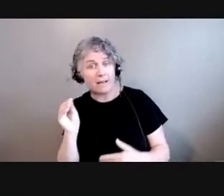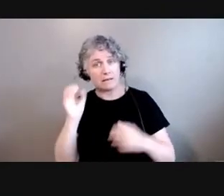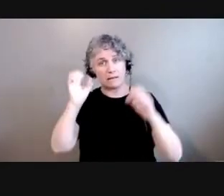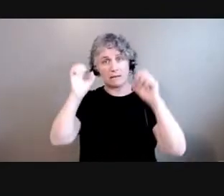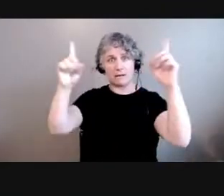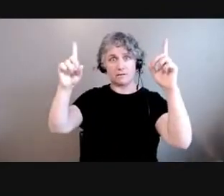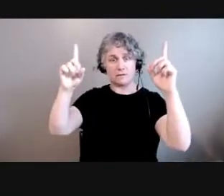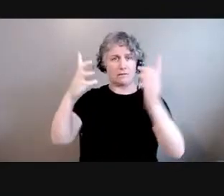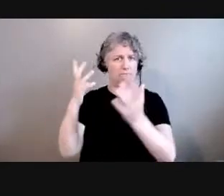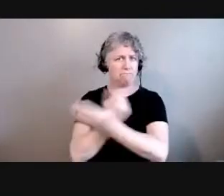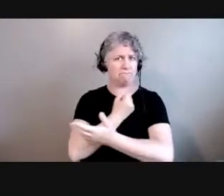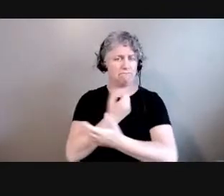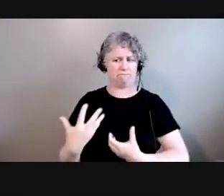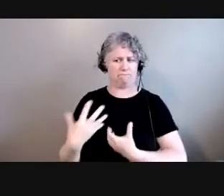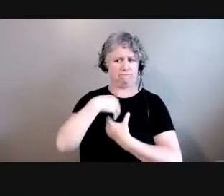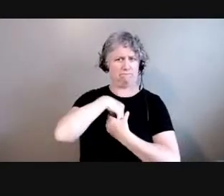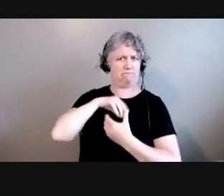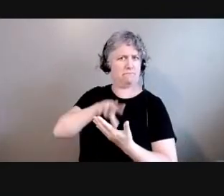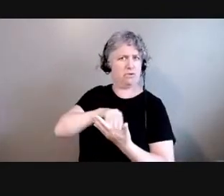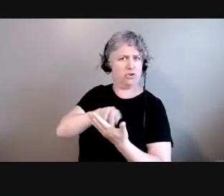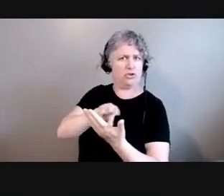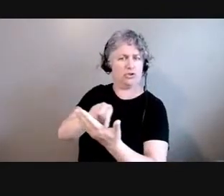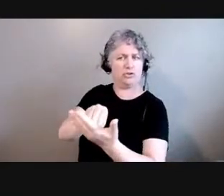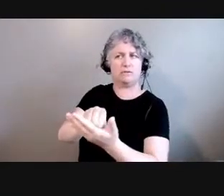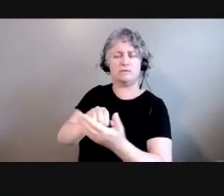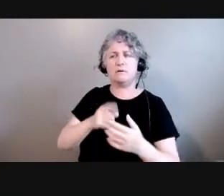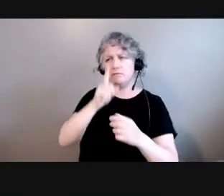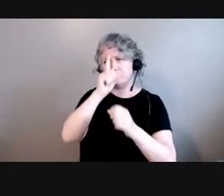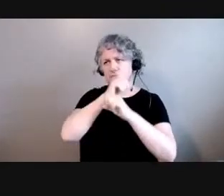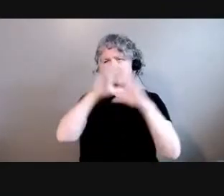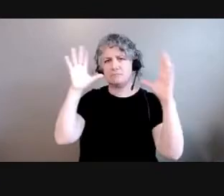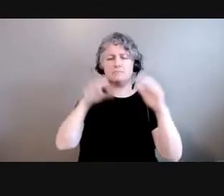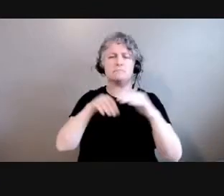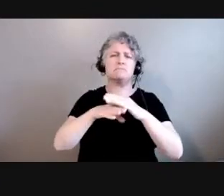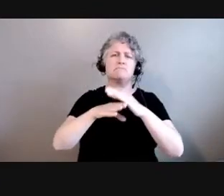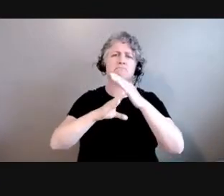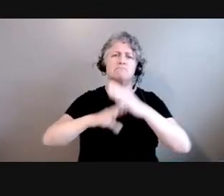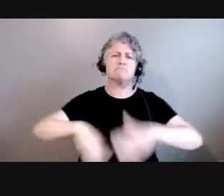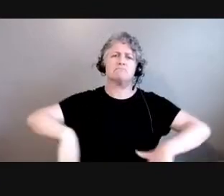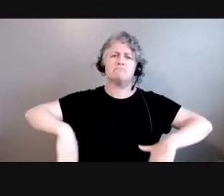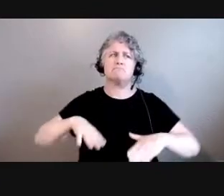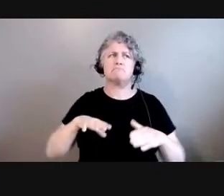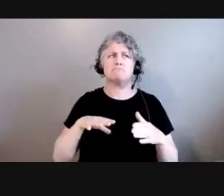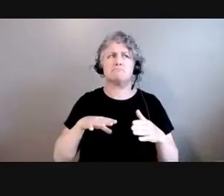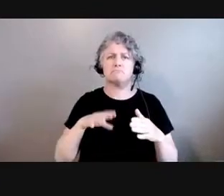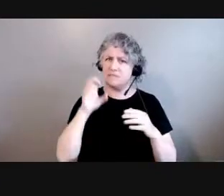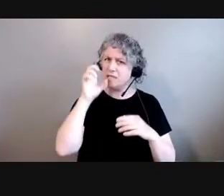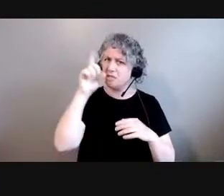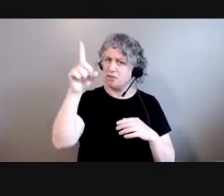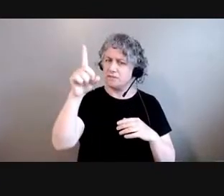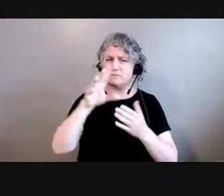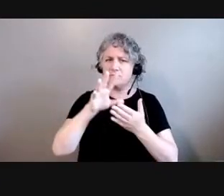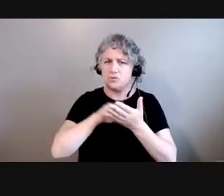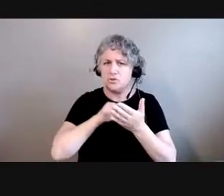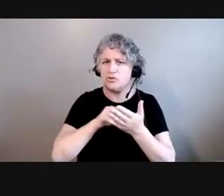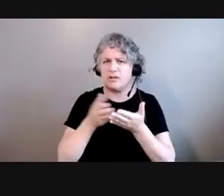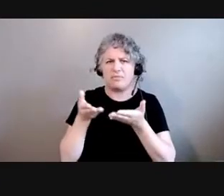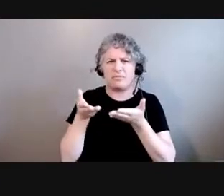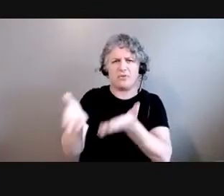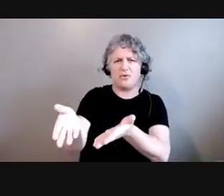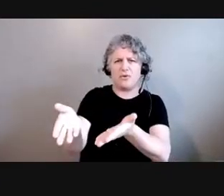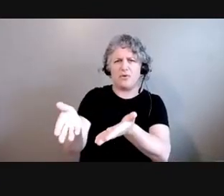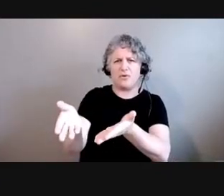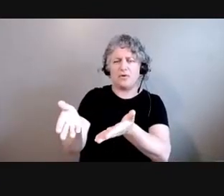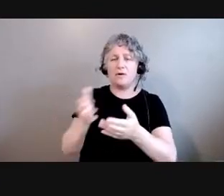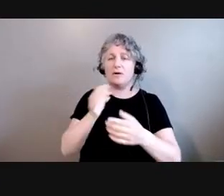education. So I also imagine accessibility in this setting to be in the context of education and learning, not